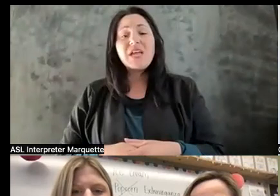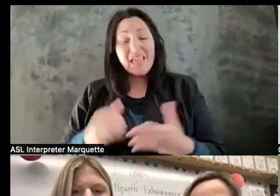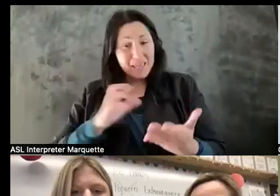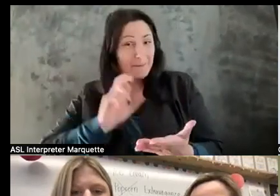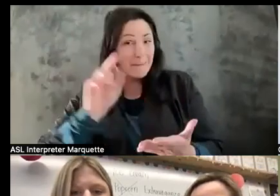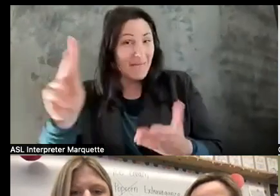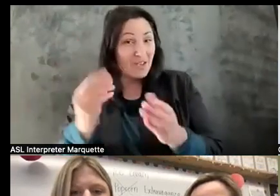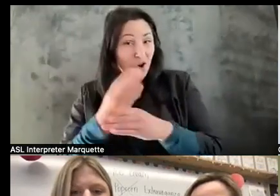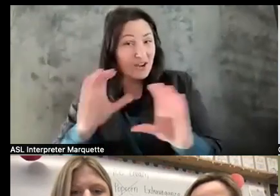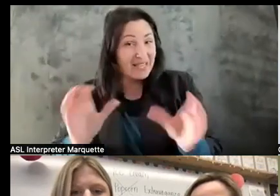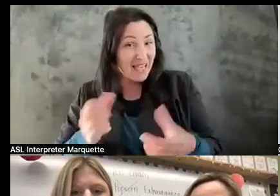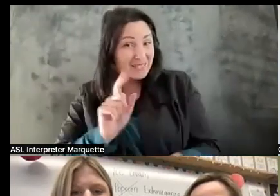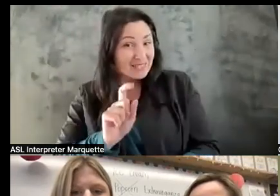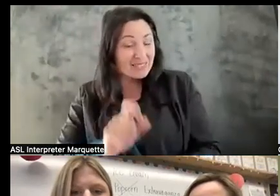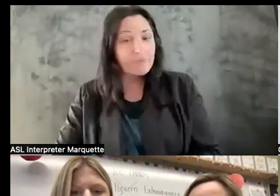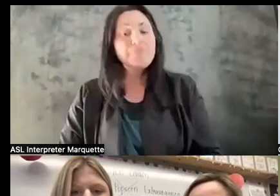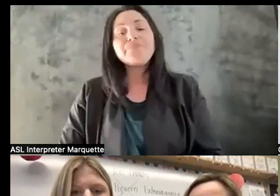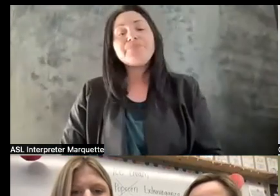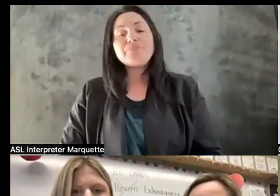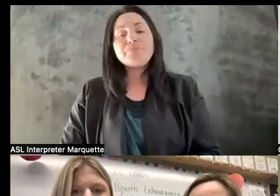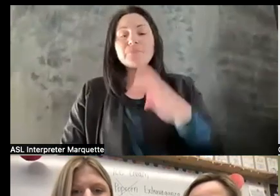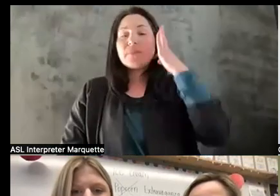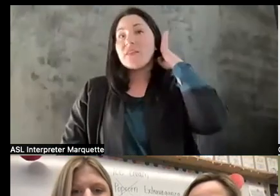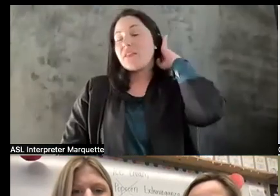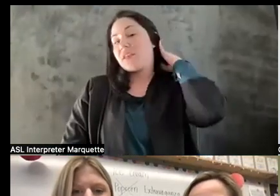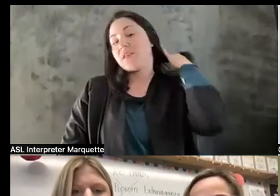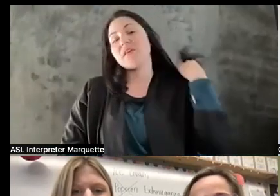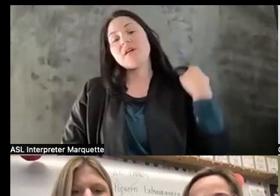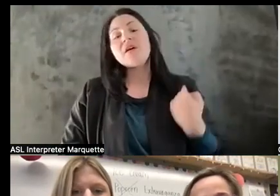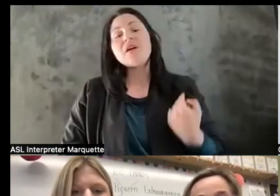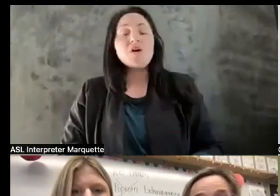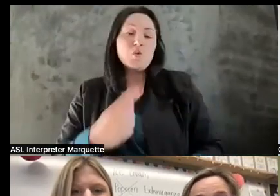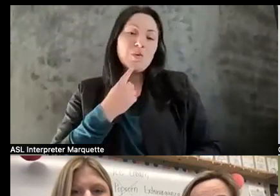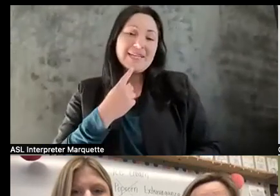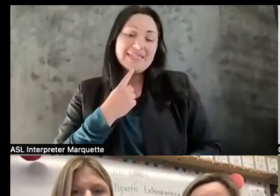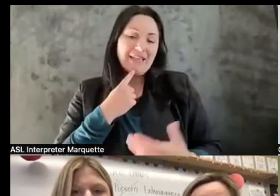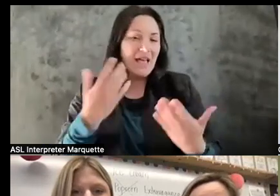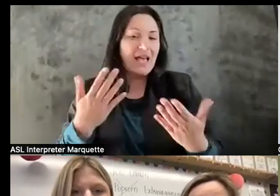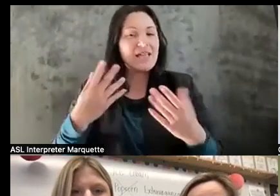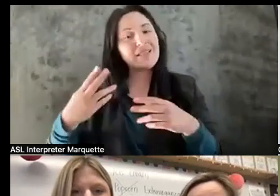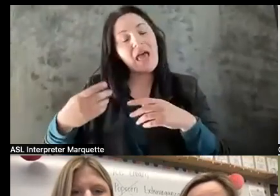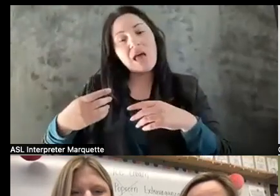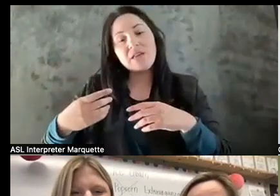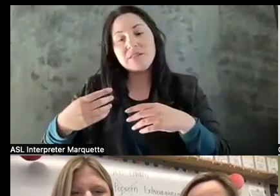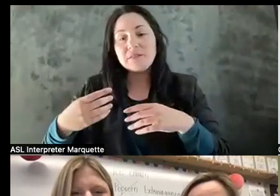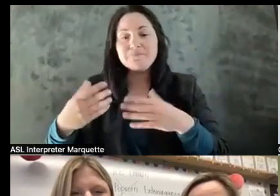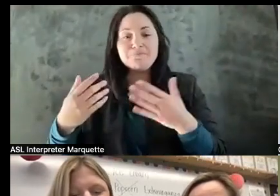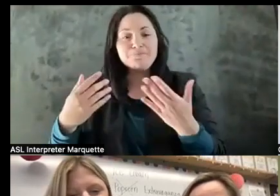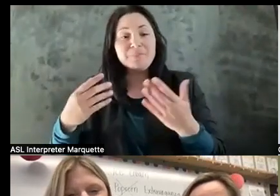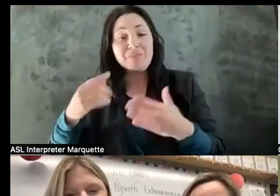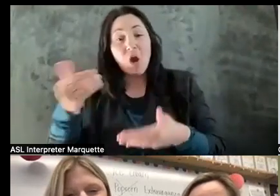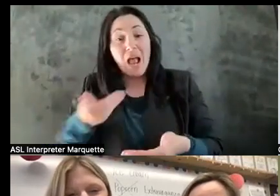of gardening class? And we said that hiring is up in the air right now, but we do